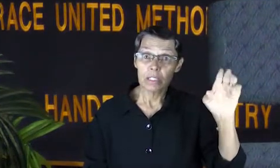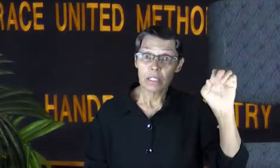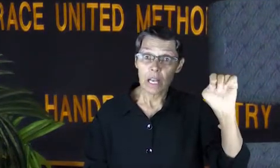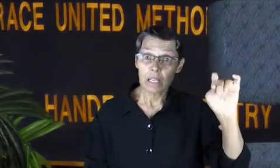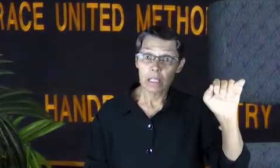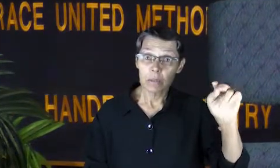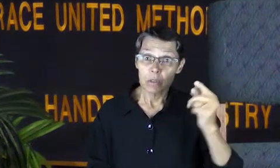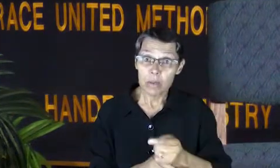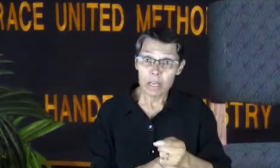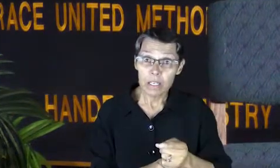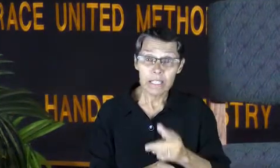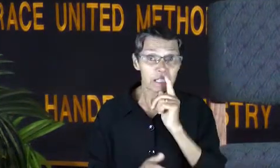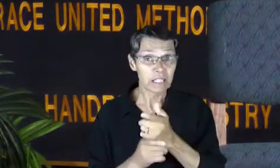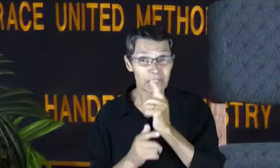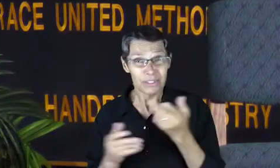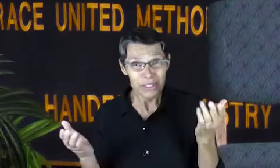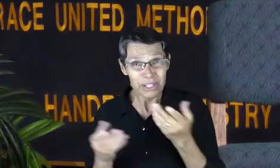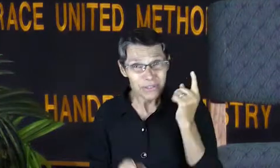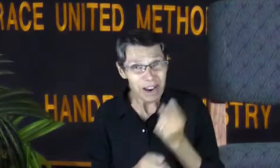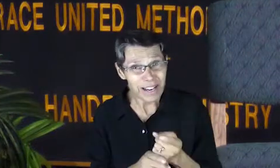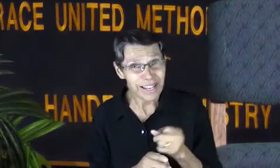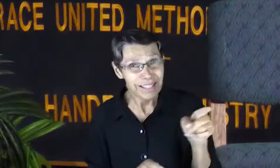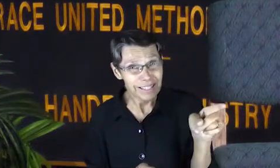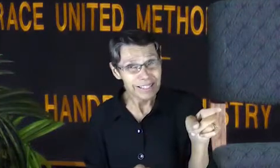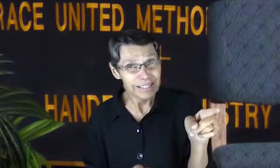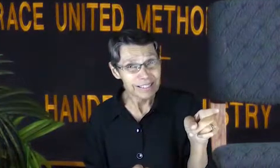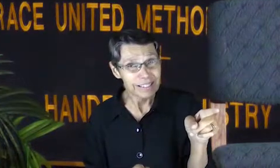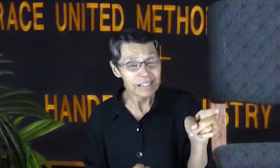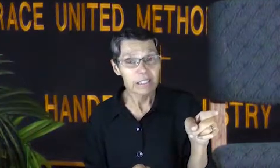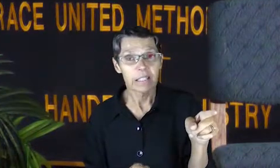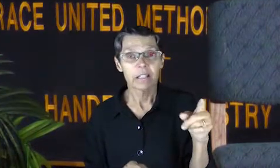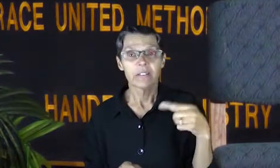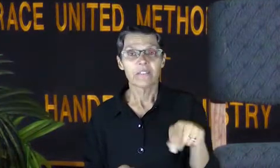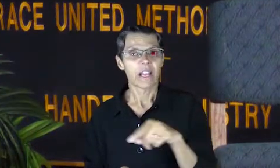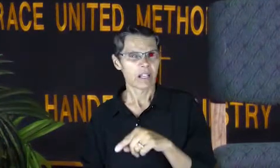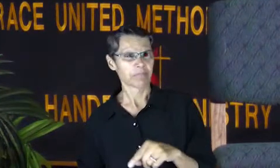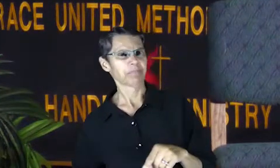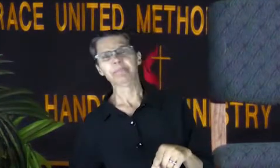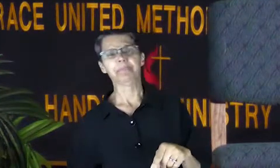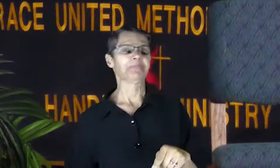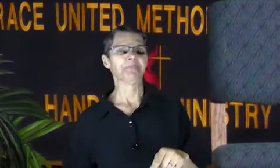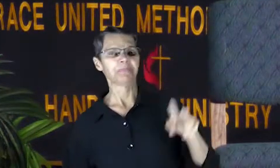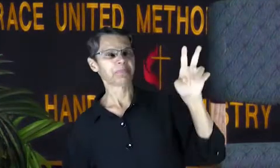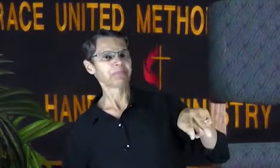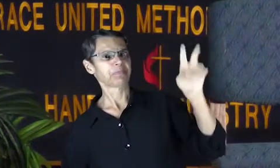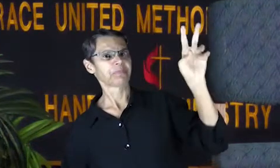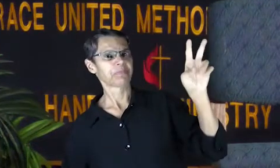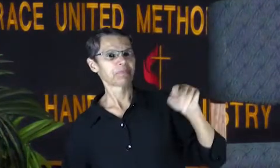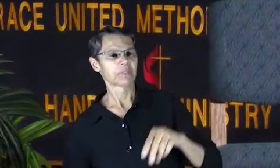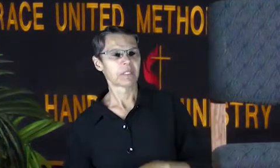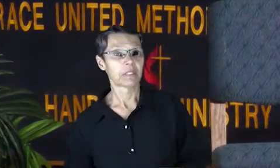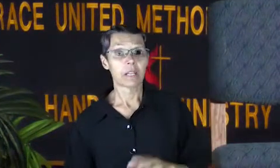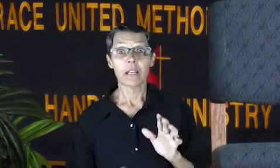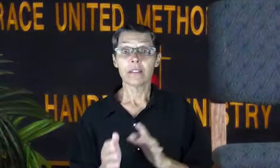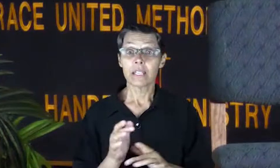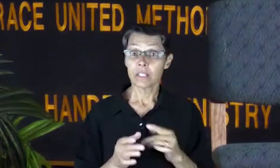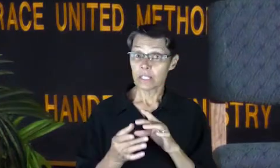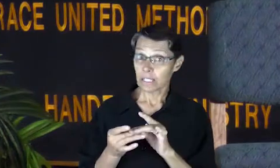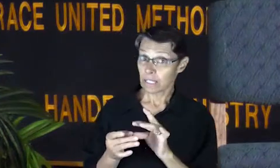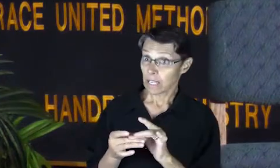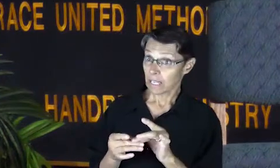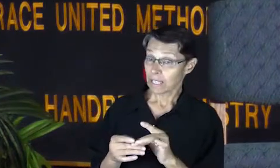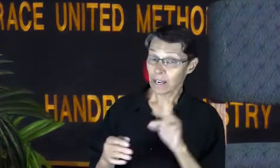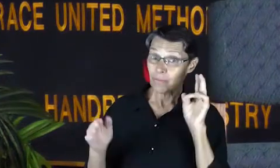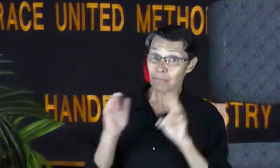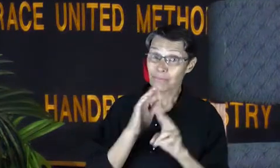and Judas and Simon? And are not his sisters here with us?" And they took offense at him. Then